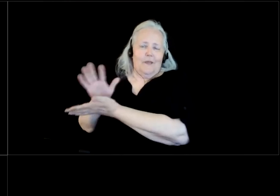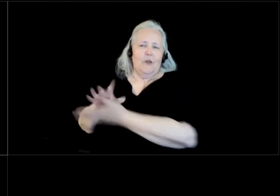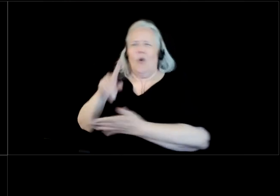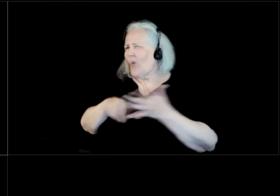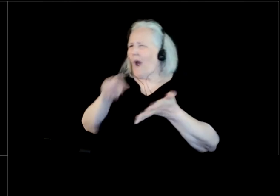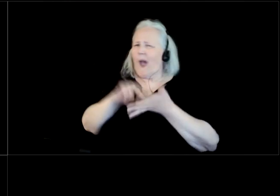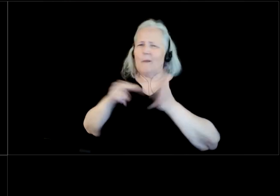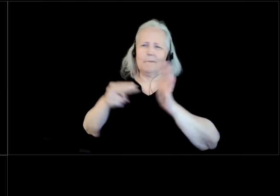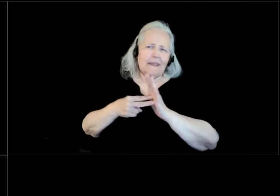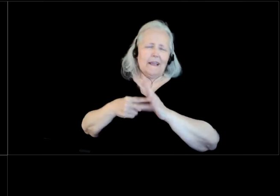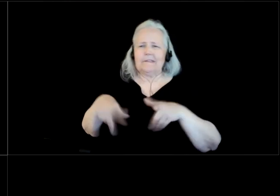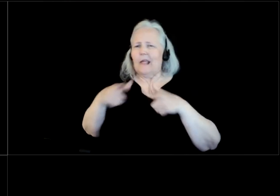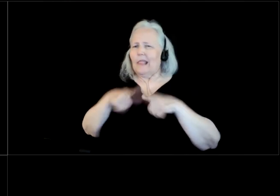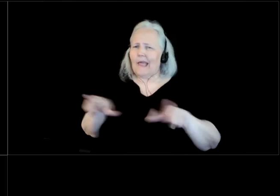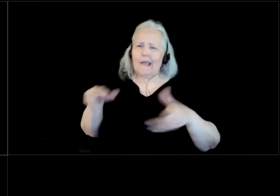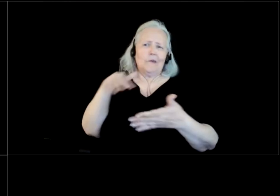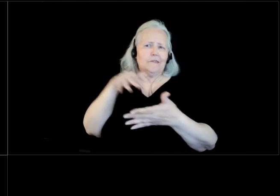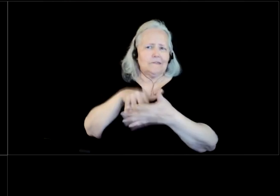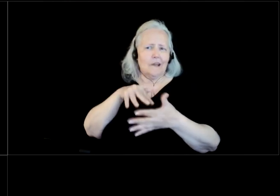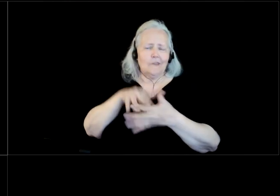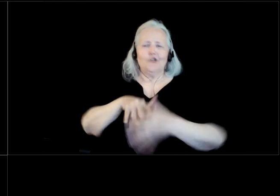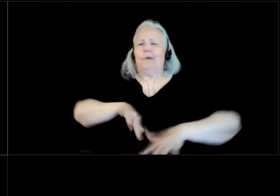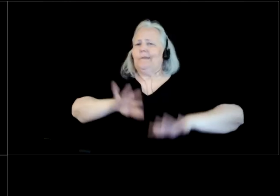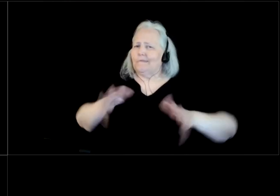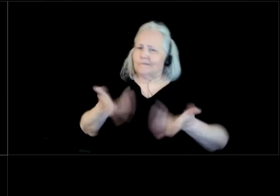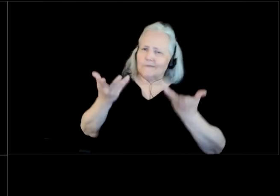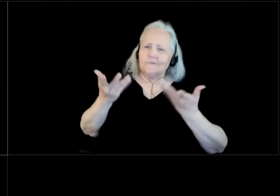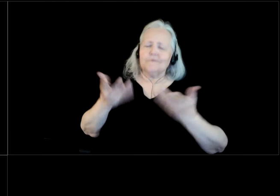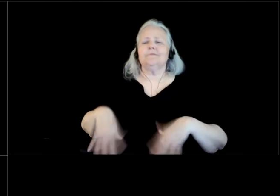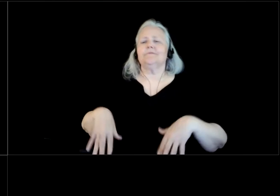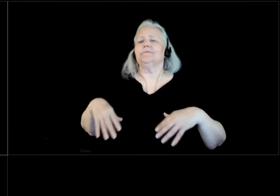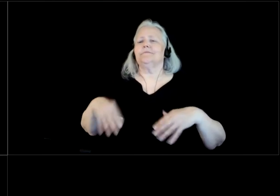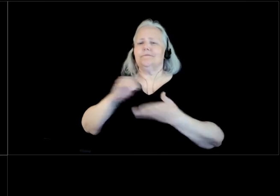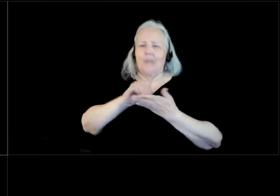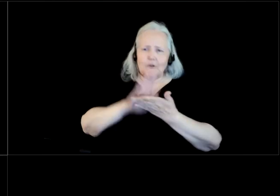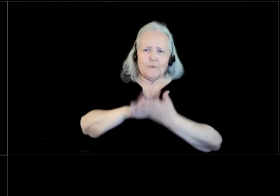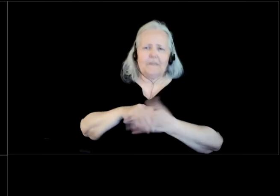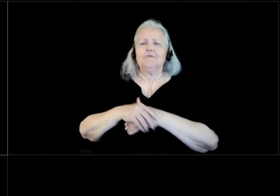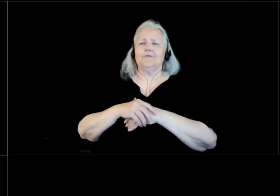and conservation and revitalization? I think that this is